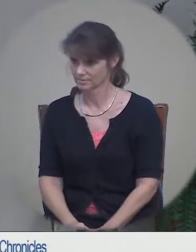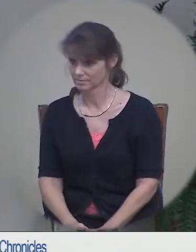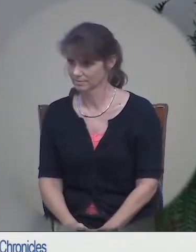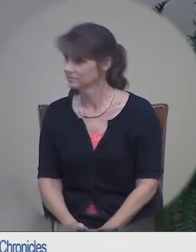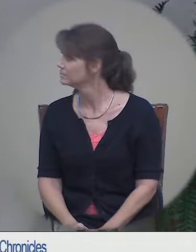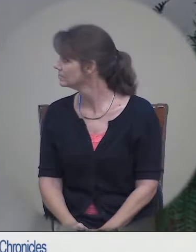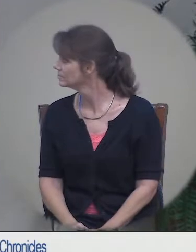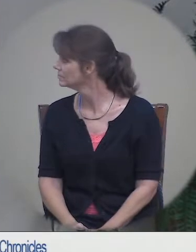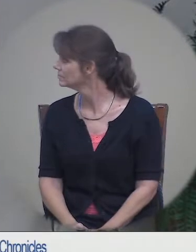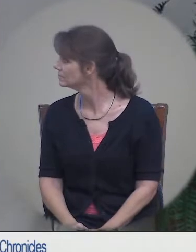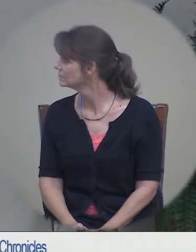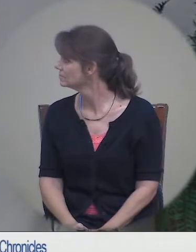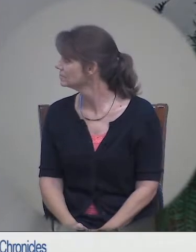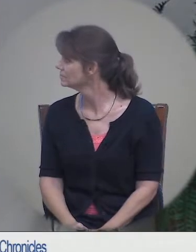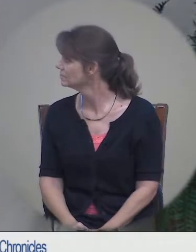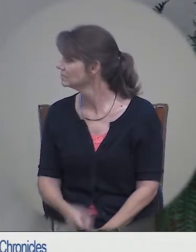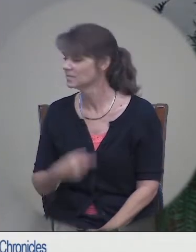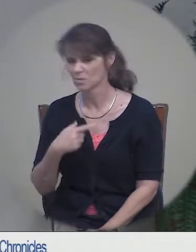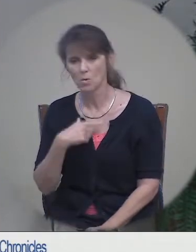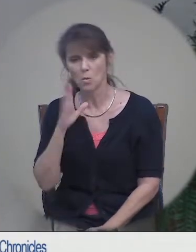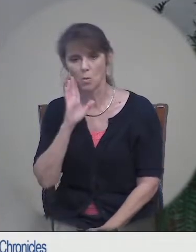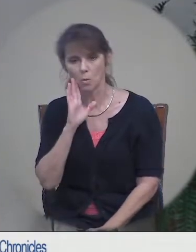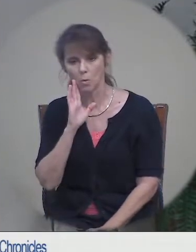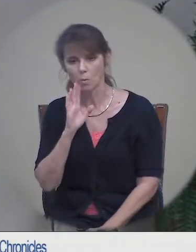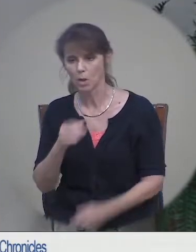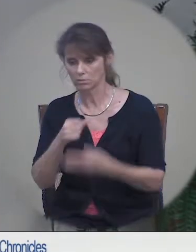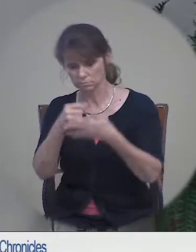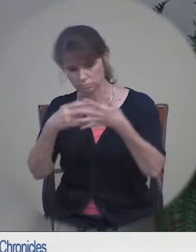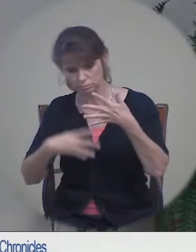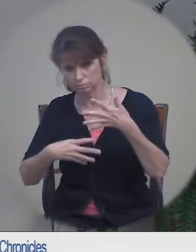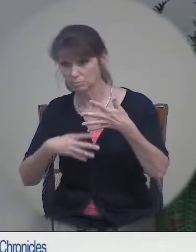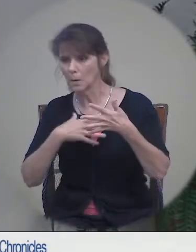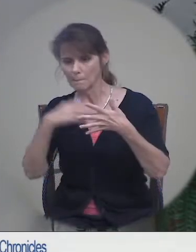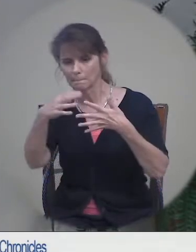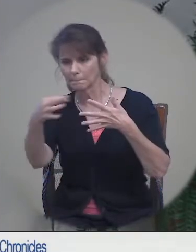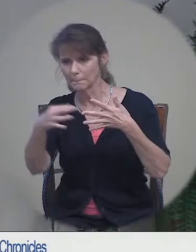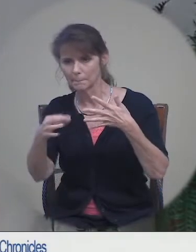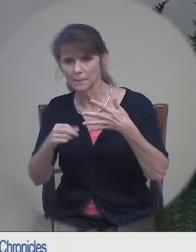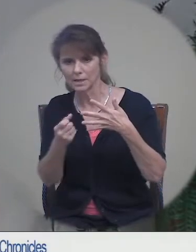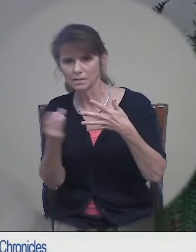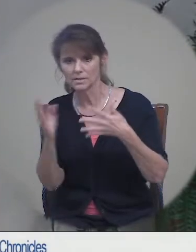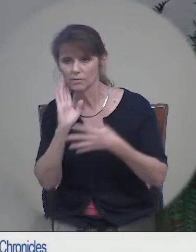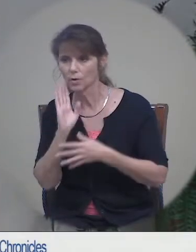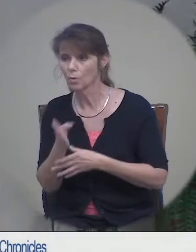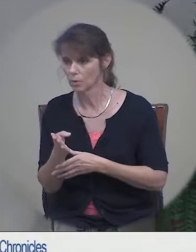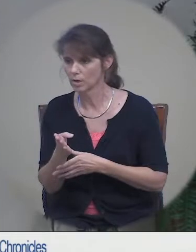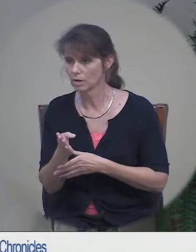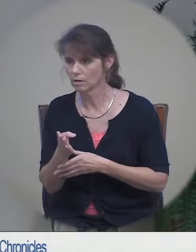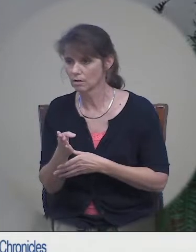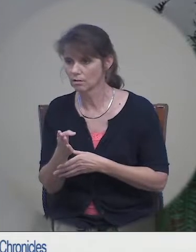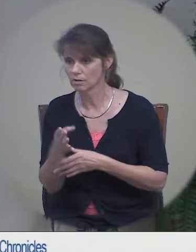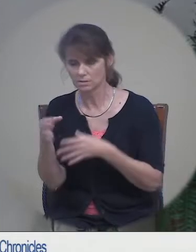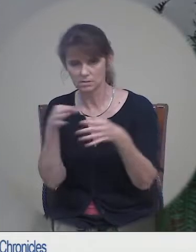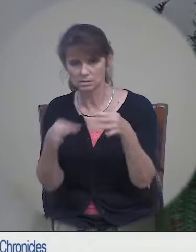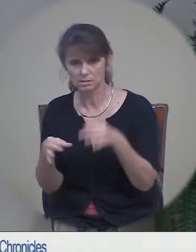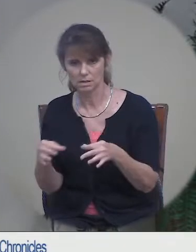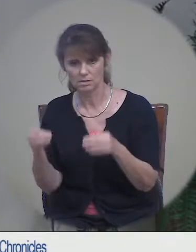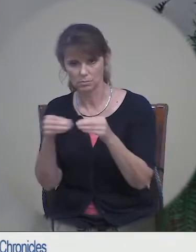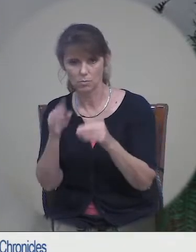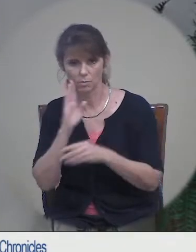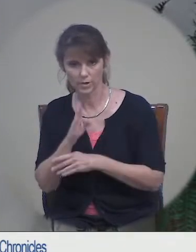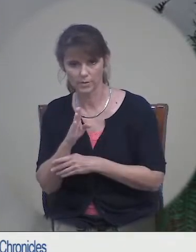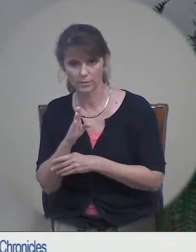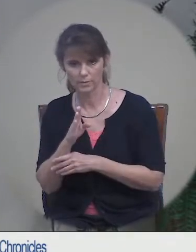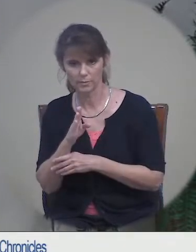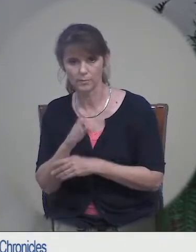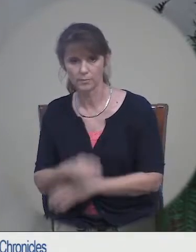is just kind of pick some things out of this that ought to stand out to us about reform. Because the fact of the matter is,